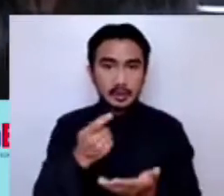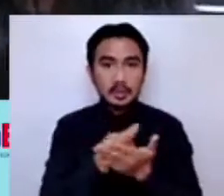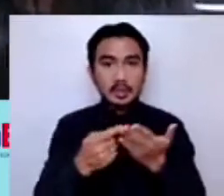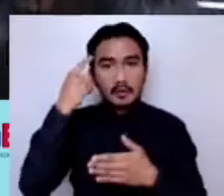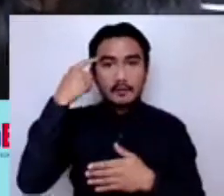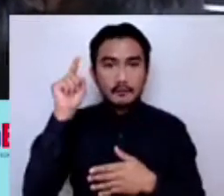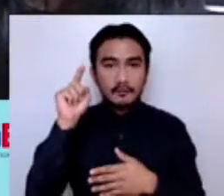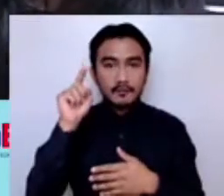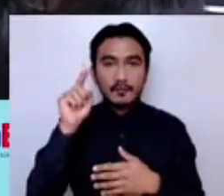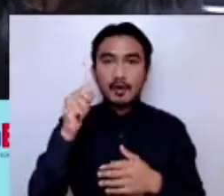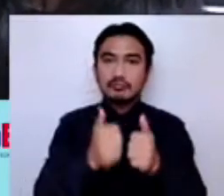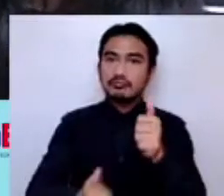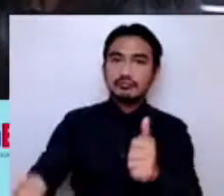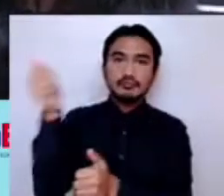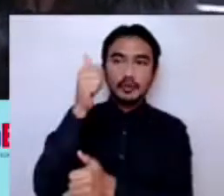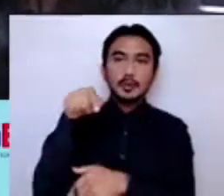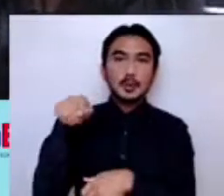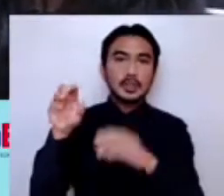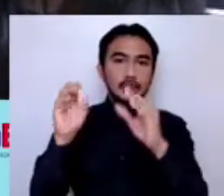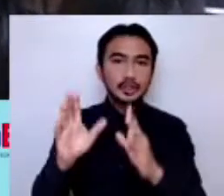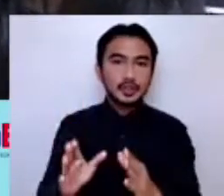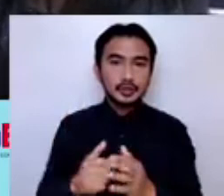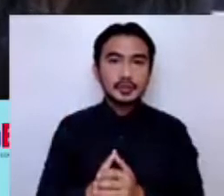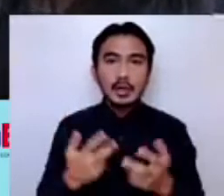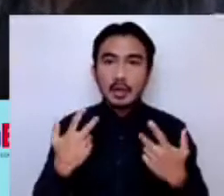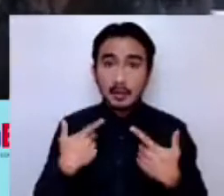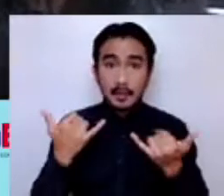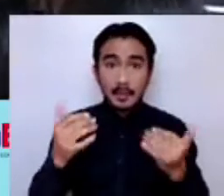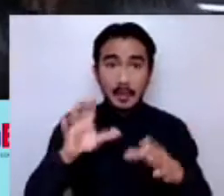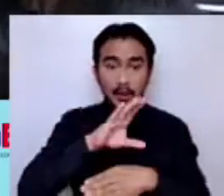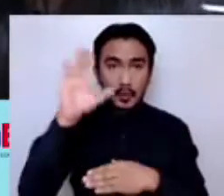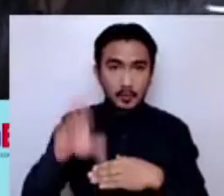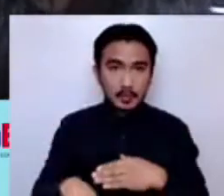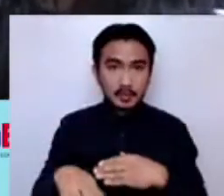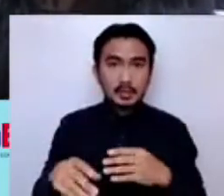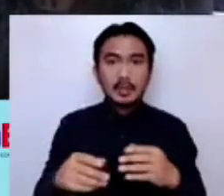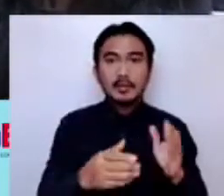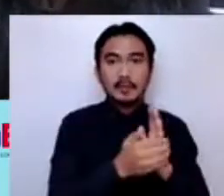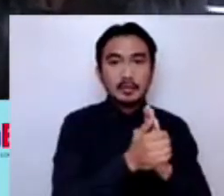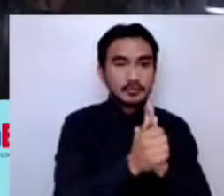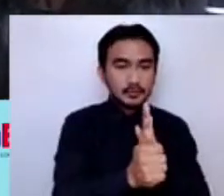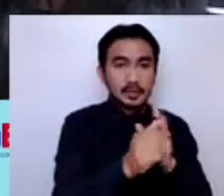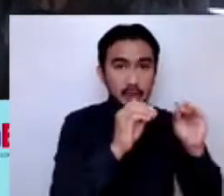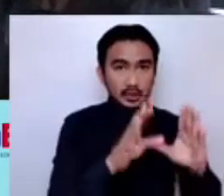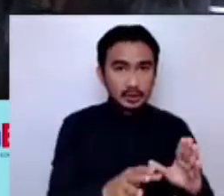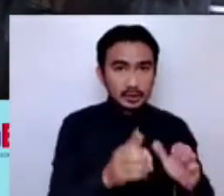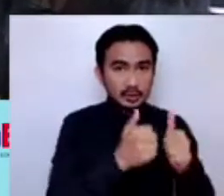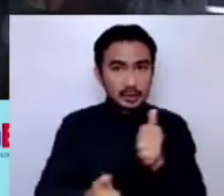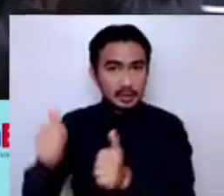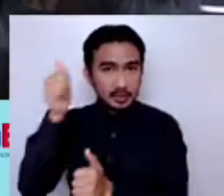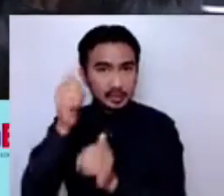So now that we have completed the tool for the proficient and highly proficient teachers, we will